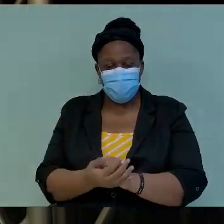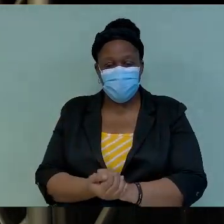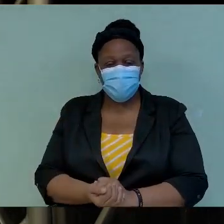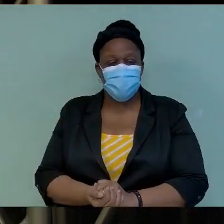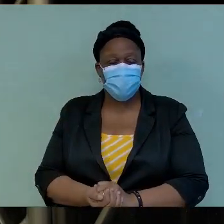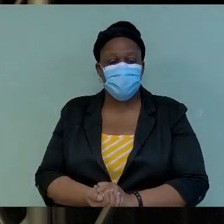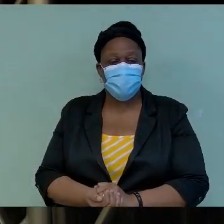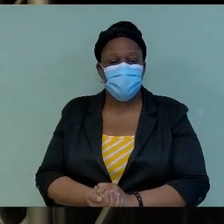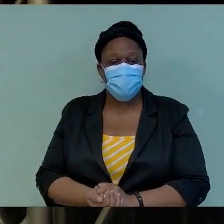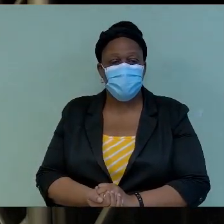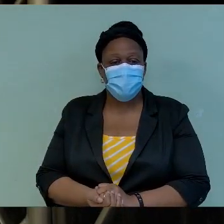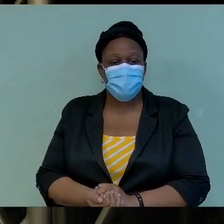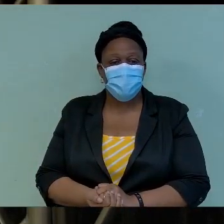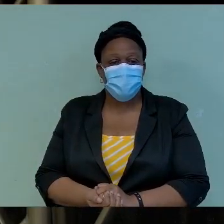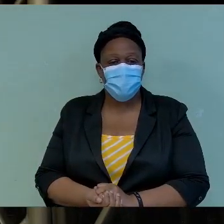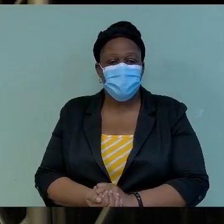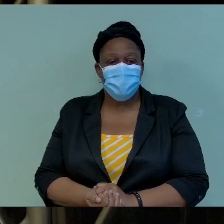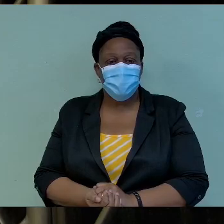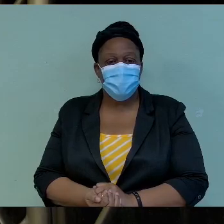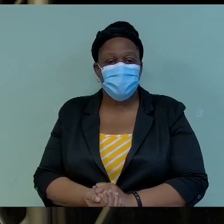the NEOC.